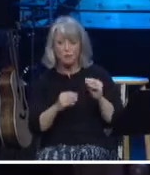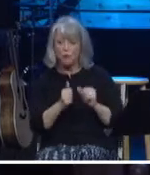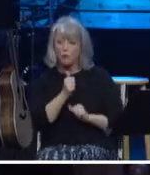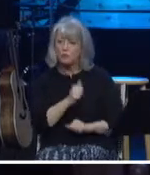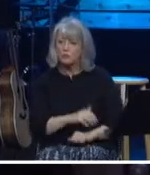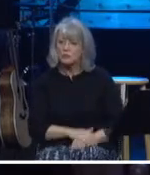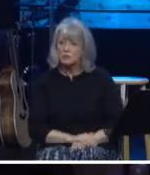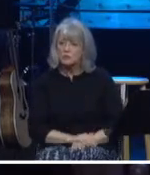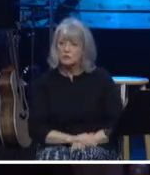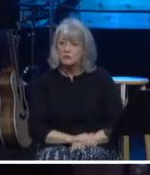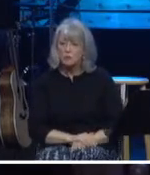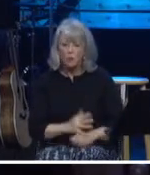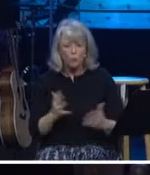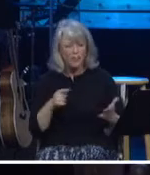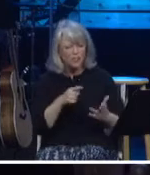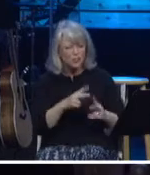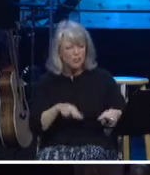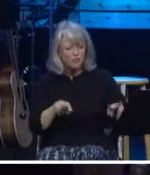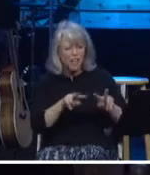Here's what they valued.